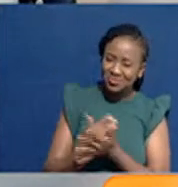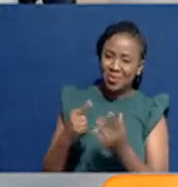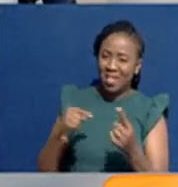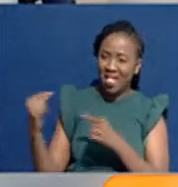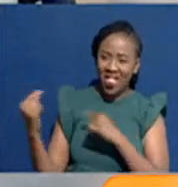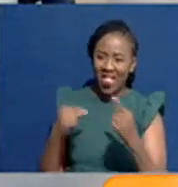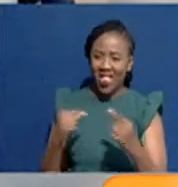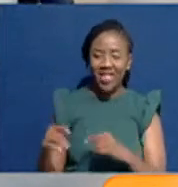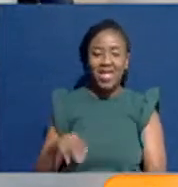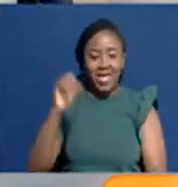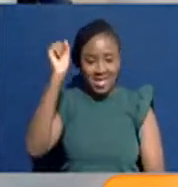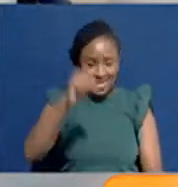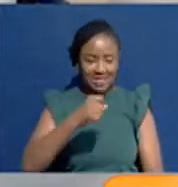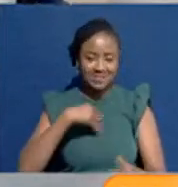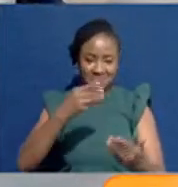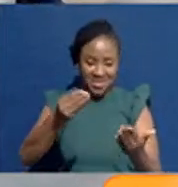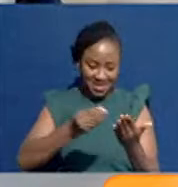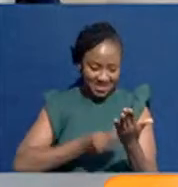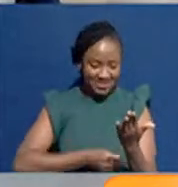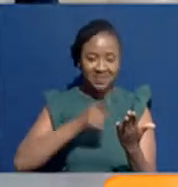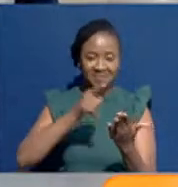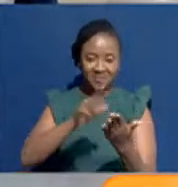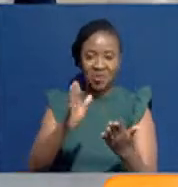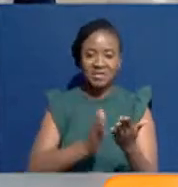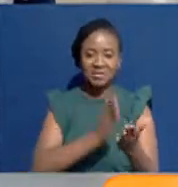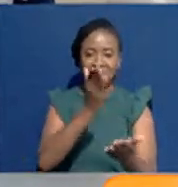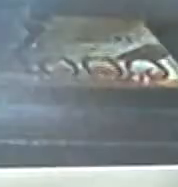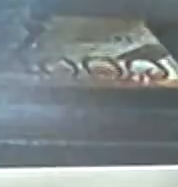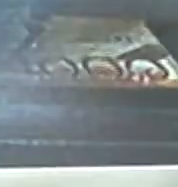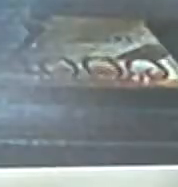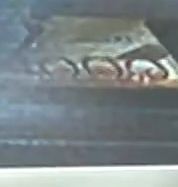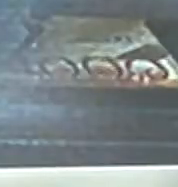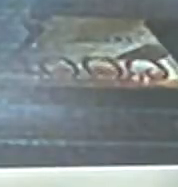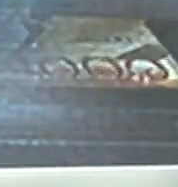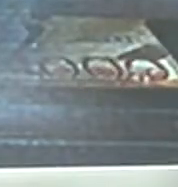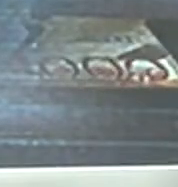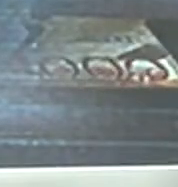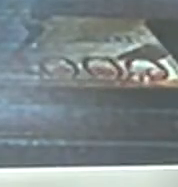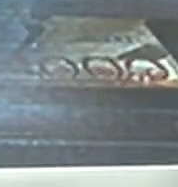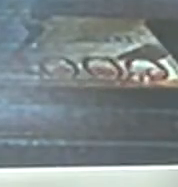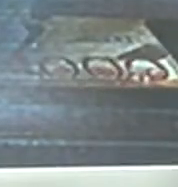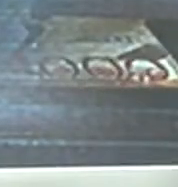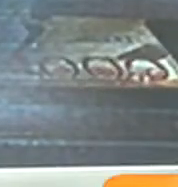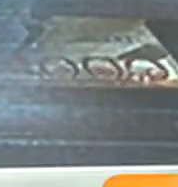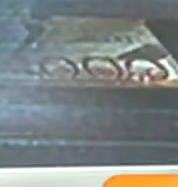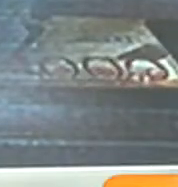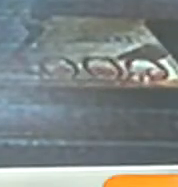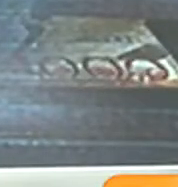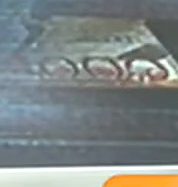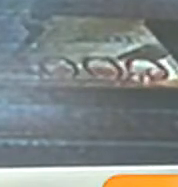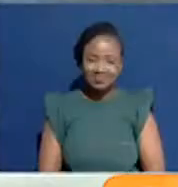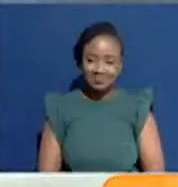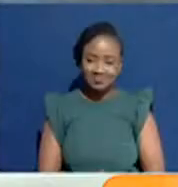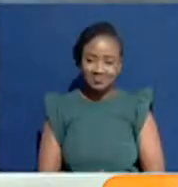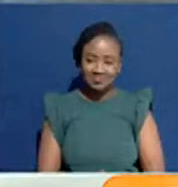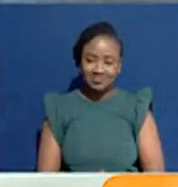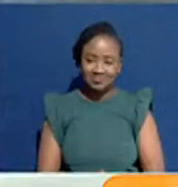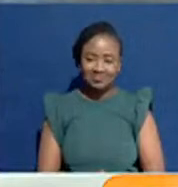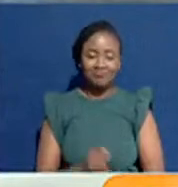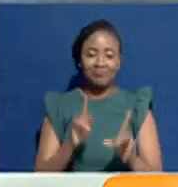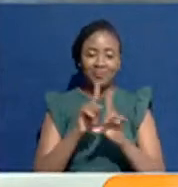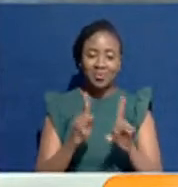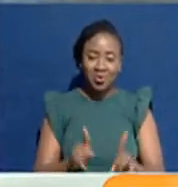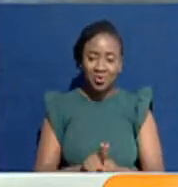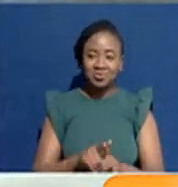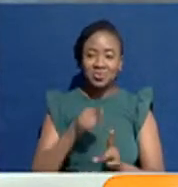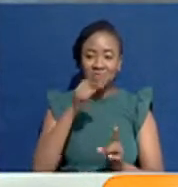2023. Yes, Edwin Sifuna, I've received your submission. I mean, the ruling from the Political Parties Dispute Tribunal. And of course,